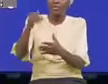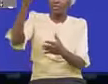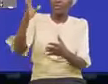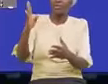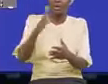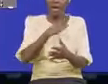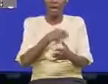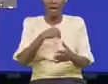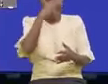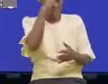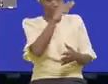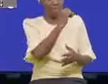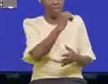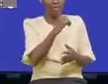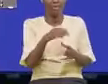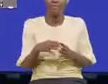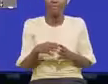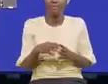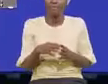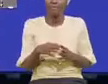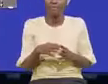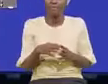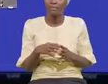Mama yi ke le amegbetɔ kple mawu dome.